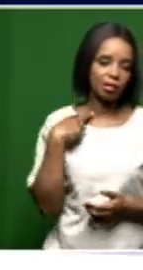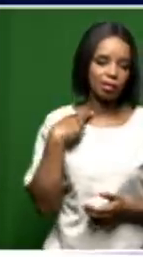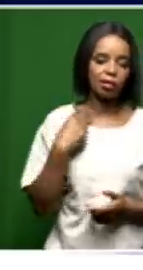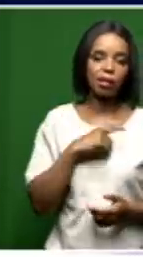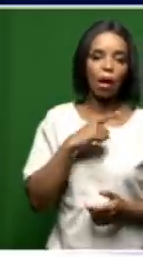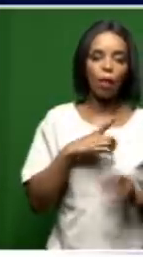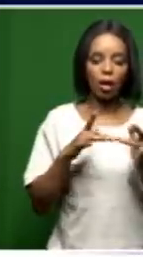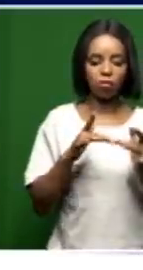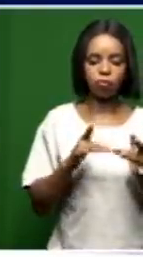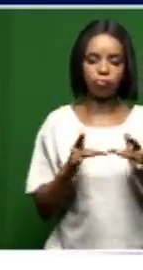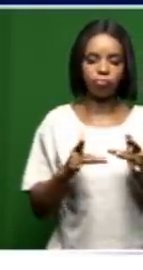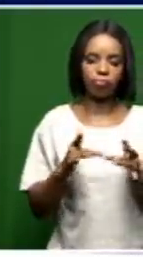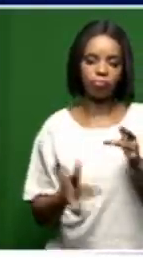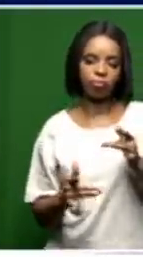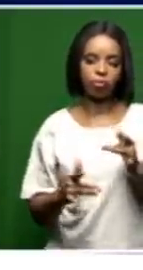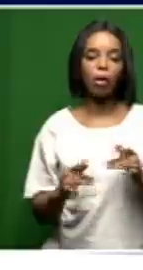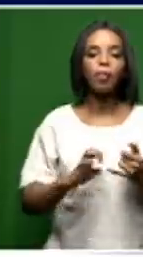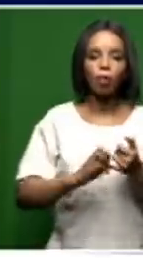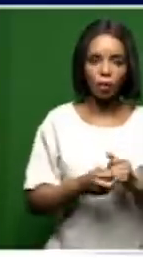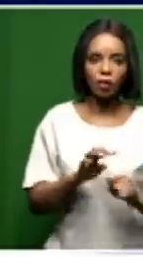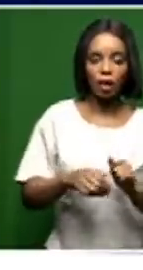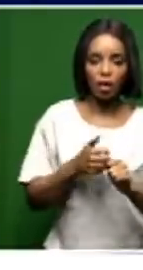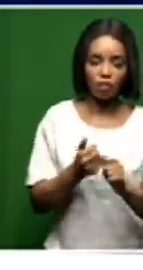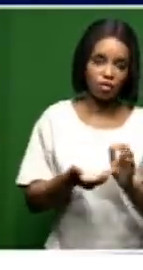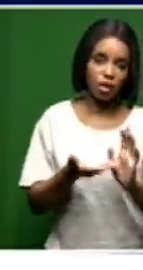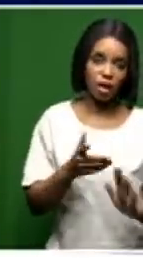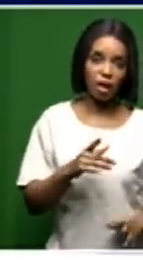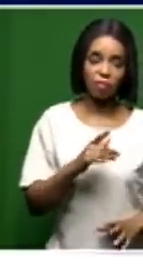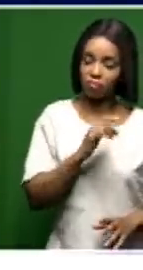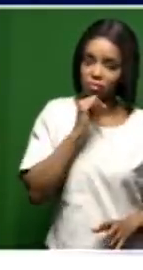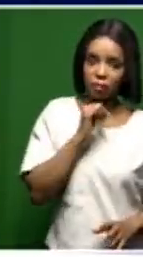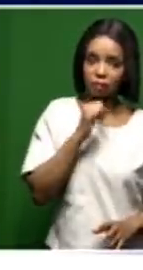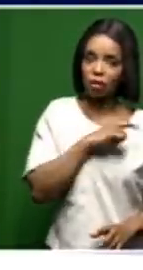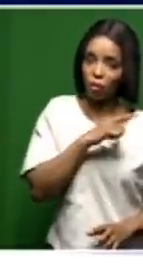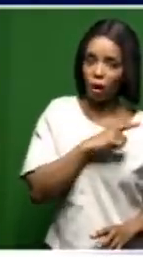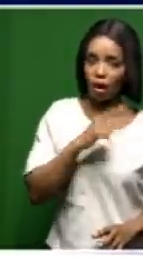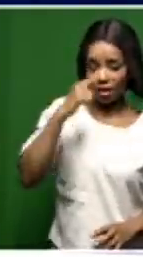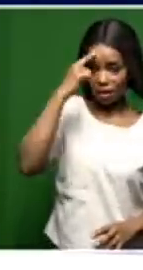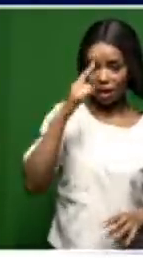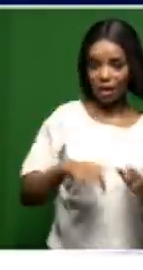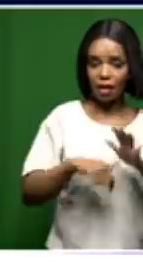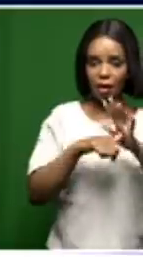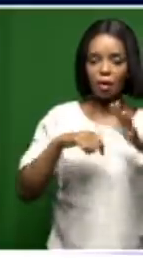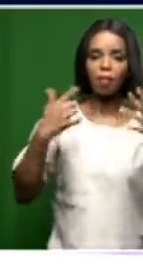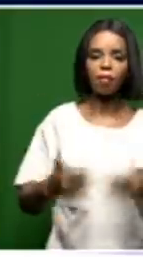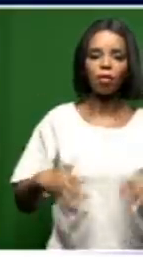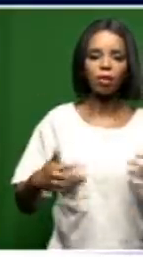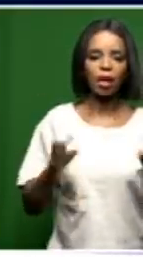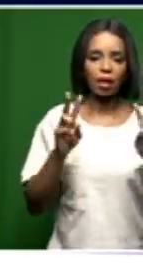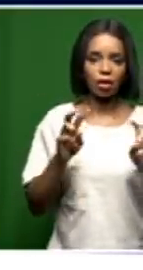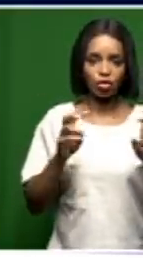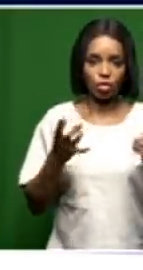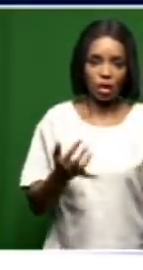down. So we will try to follow up on it all the same, because I think a very important issue under discussion.